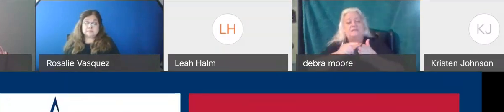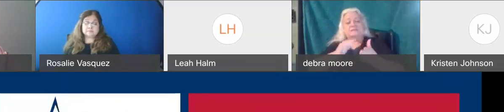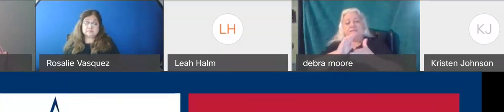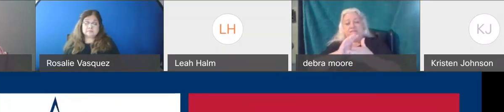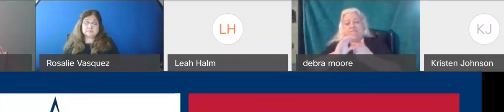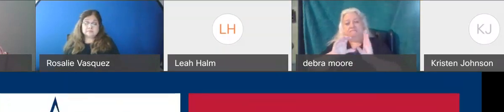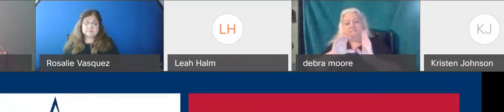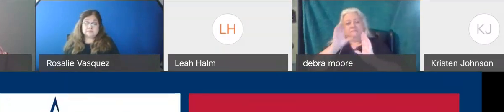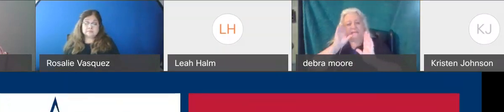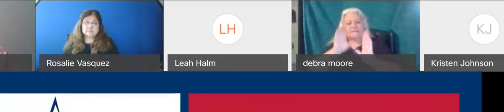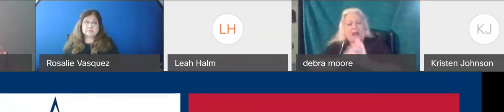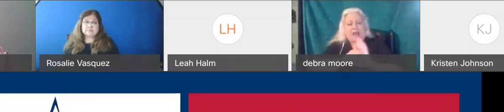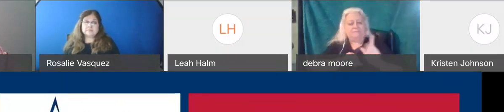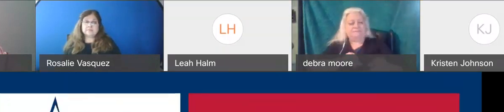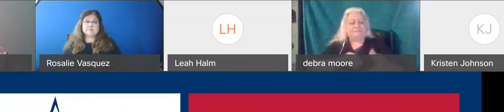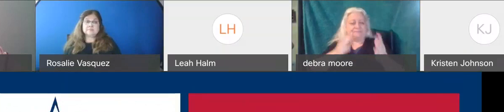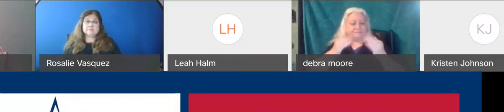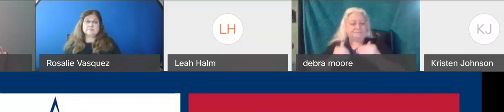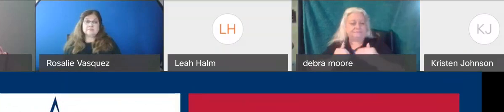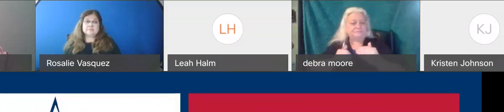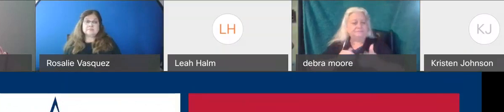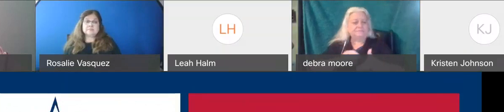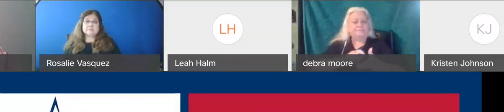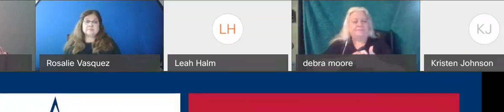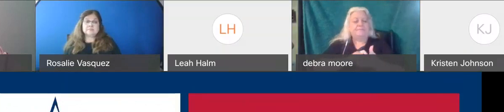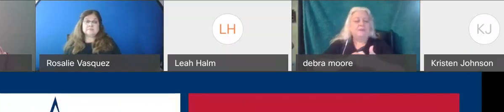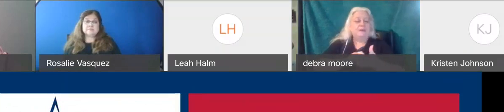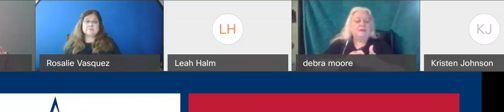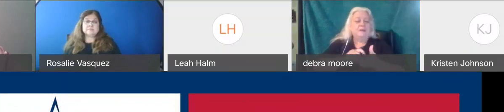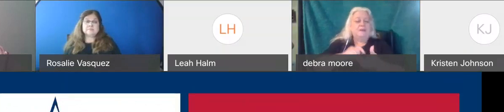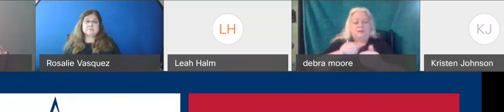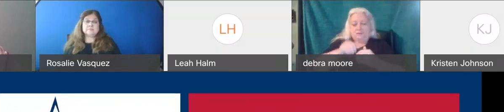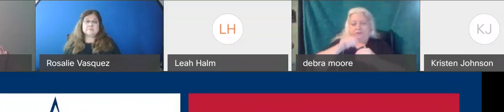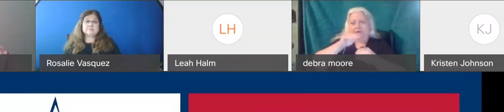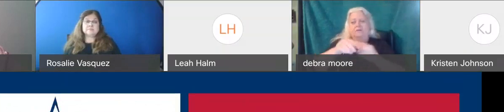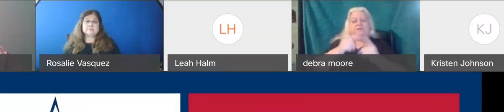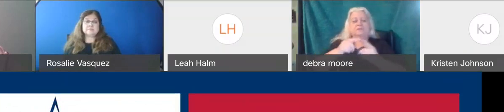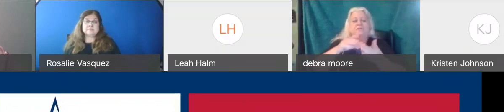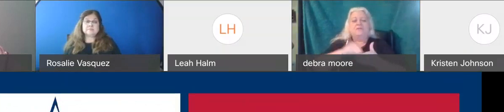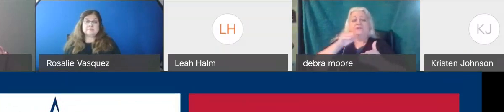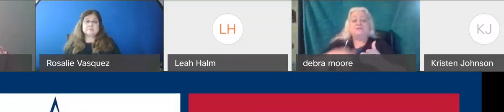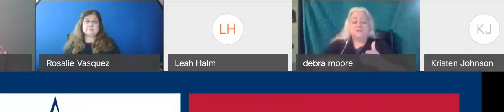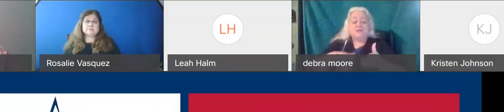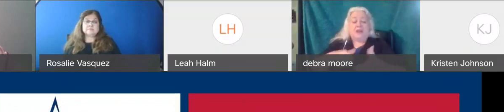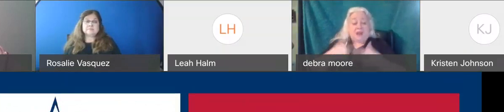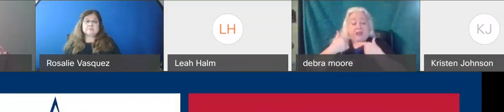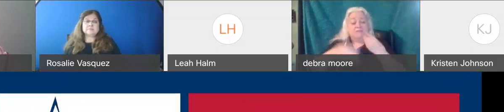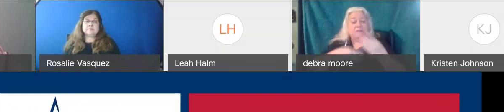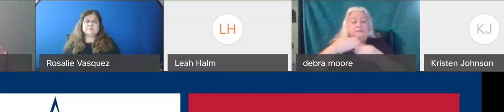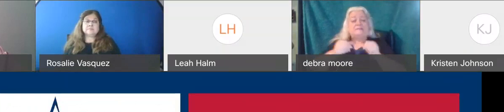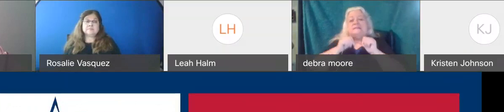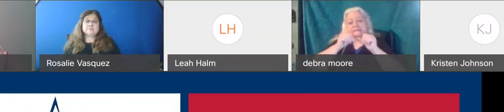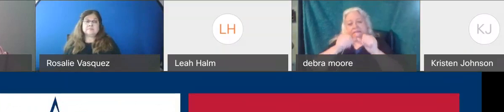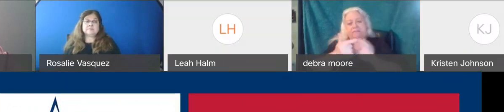And then to report hazing, please submit a written report to the Student Life Office. So this is a continuation of the laws, including